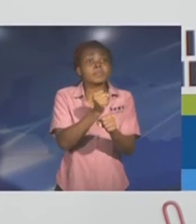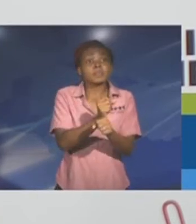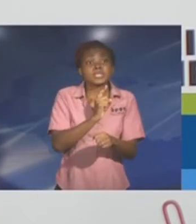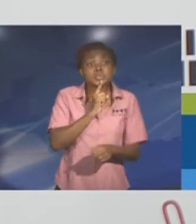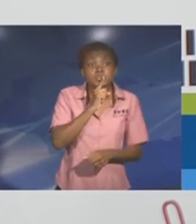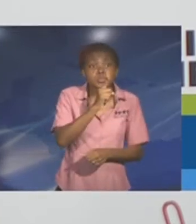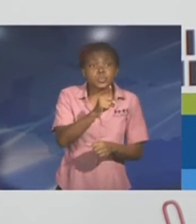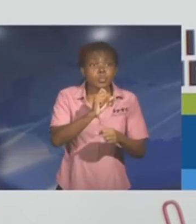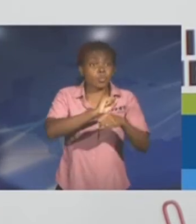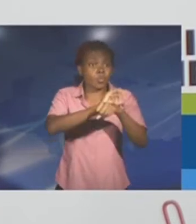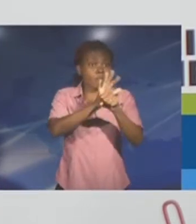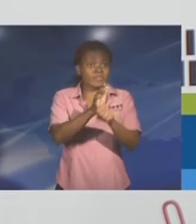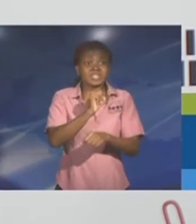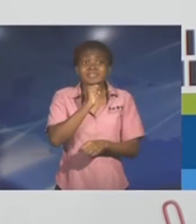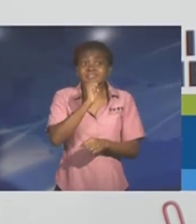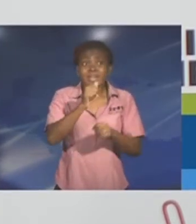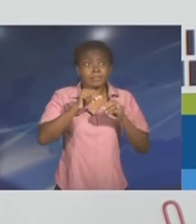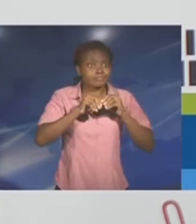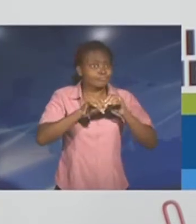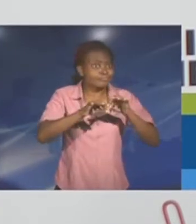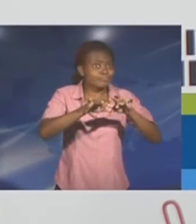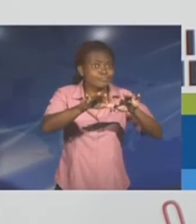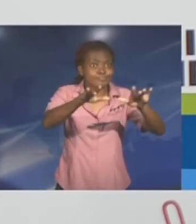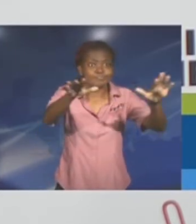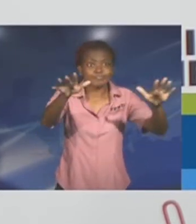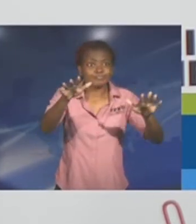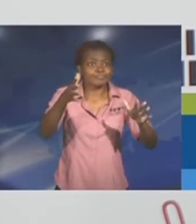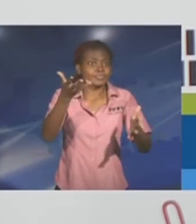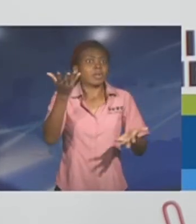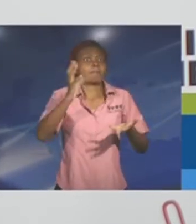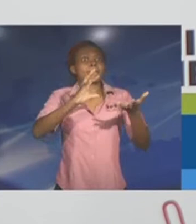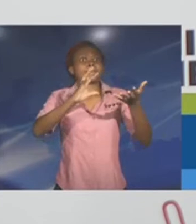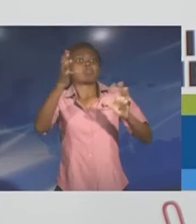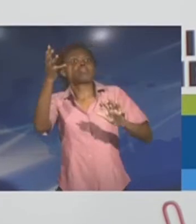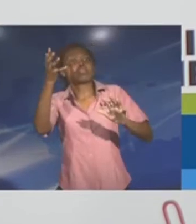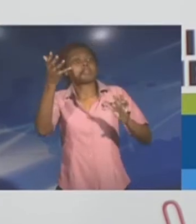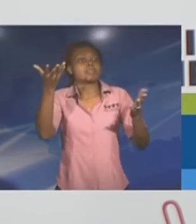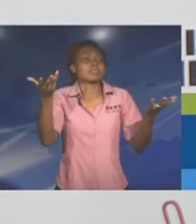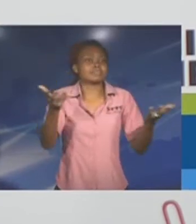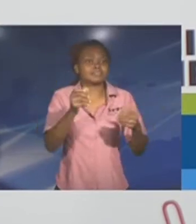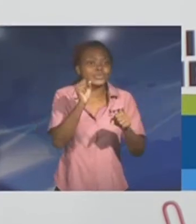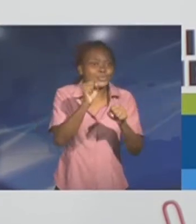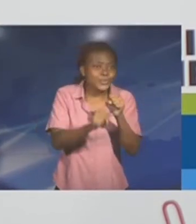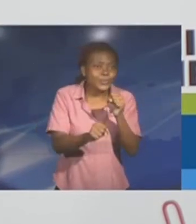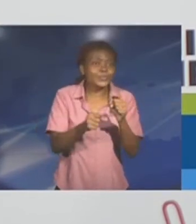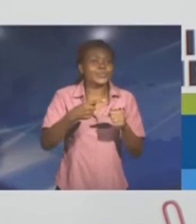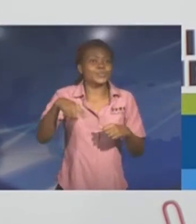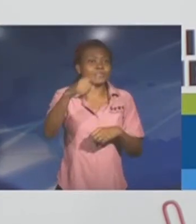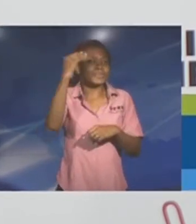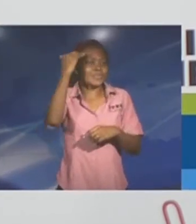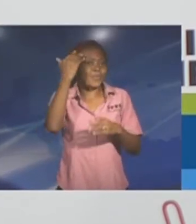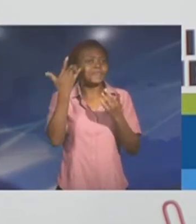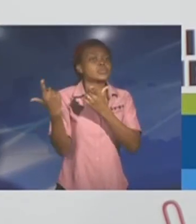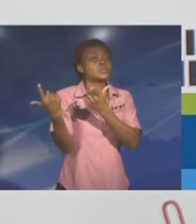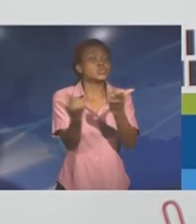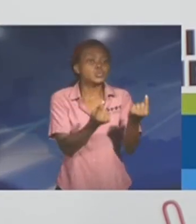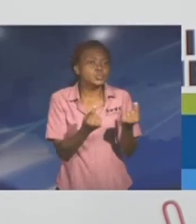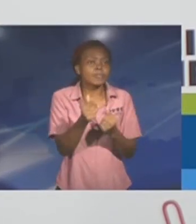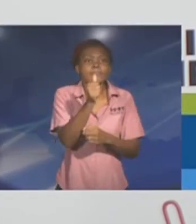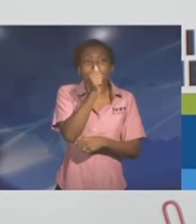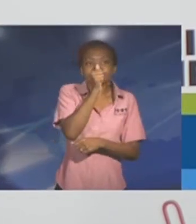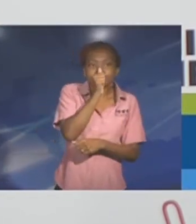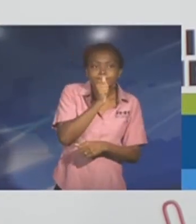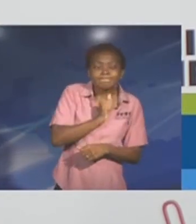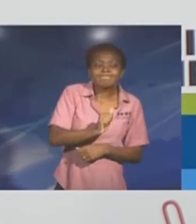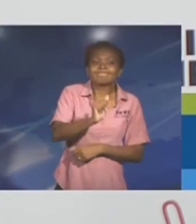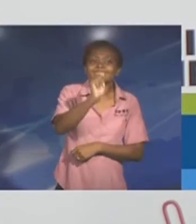impact on the health system. So we really just need to stay the course. We know what to do. We have the information. And this is the point where we just keep